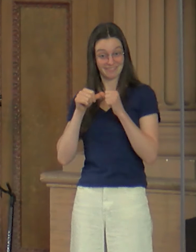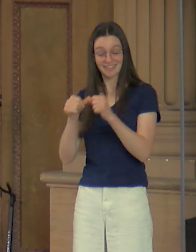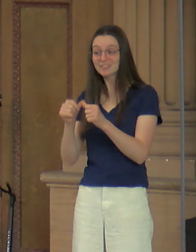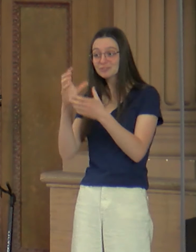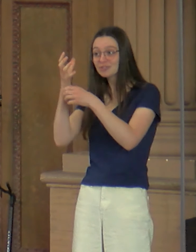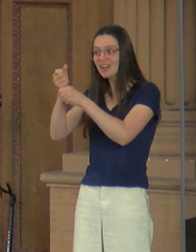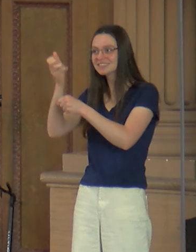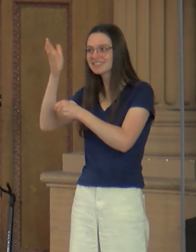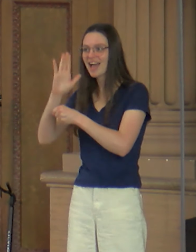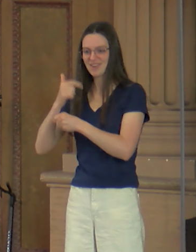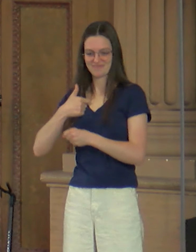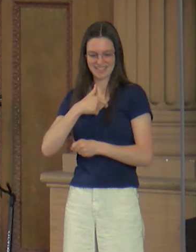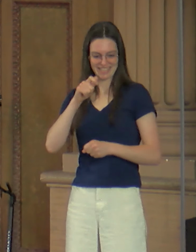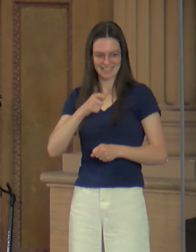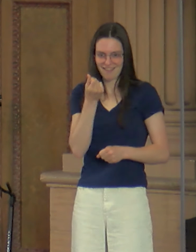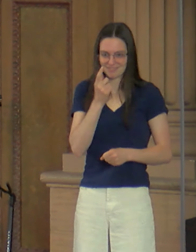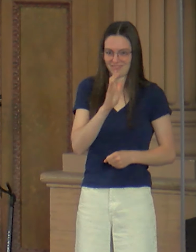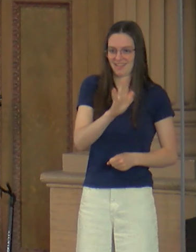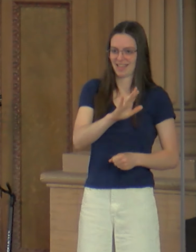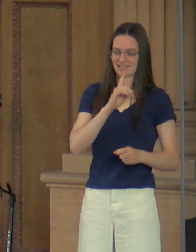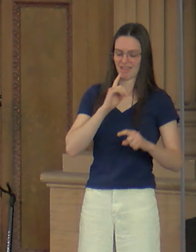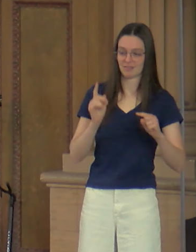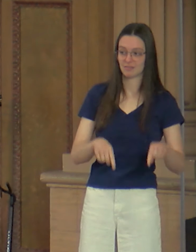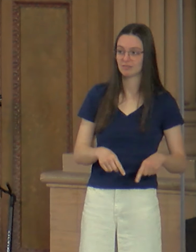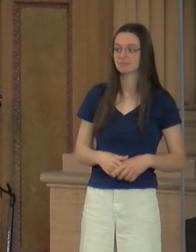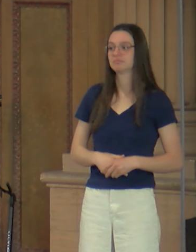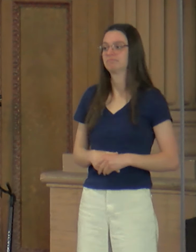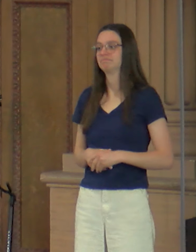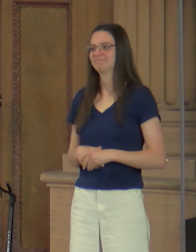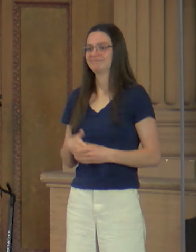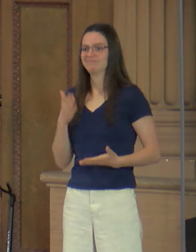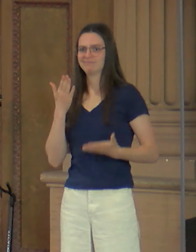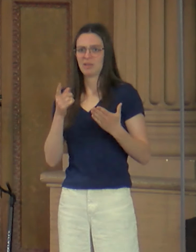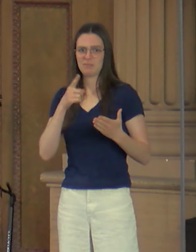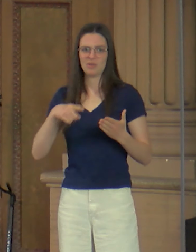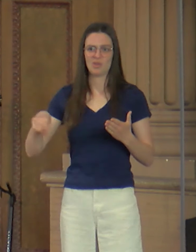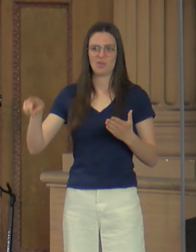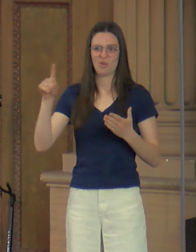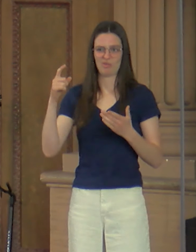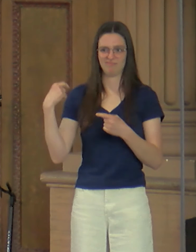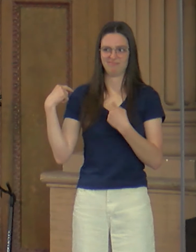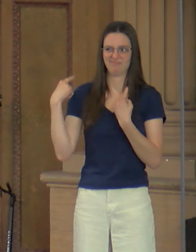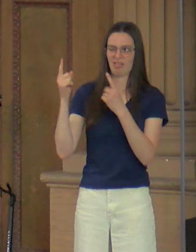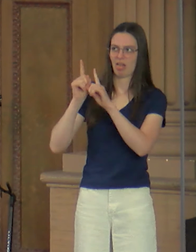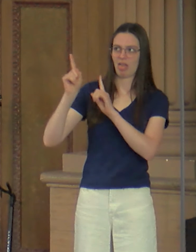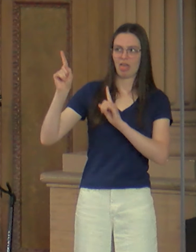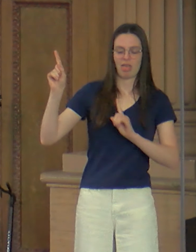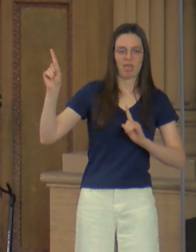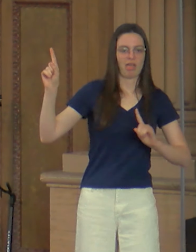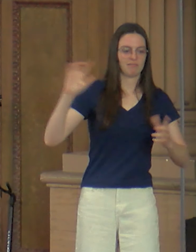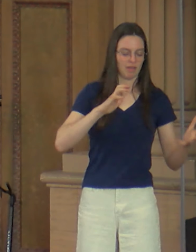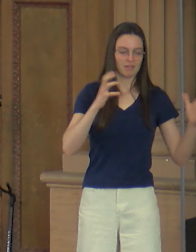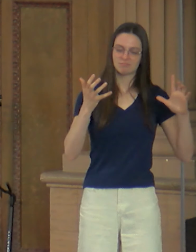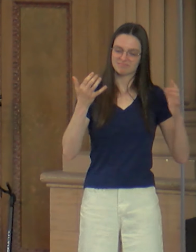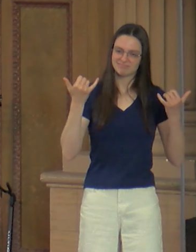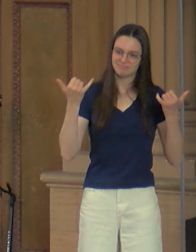or if we're going to come to the place where we trust him again after a long time away, after calamity has come into our